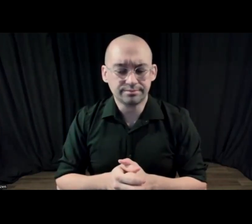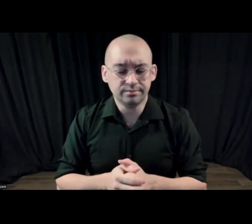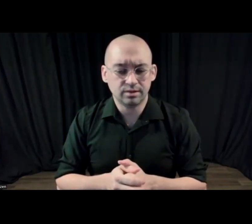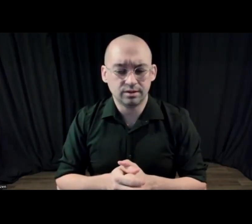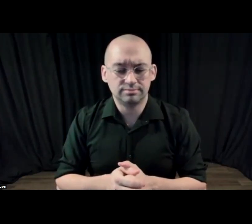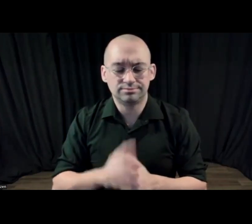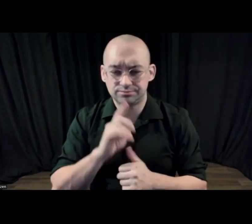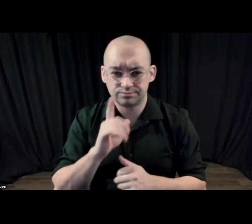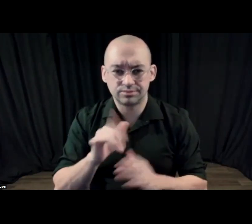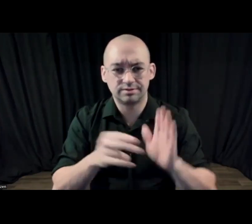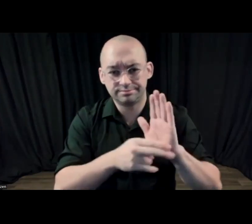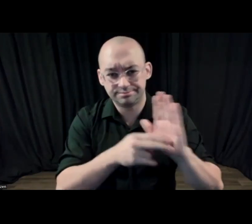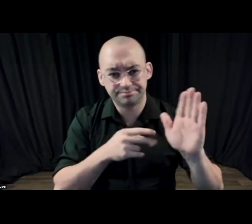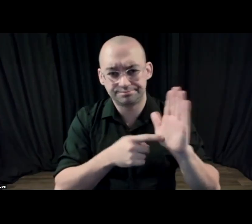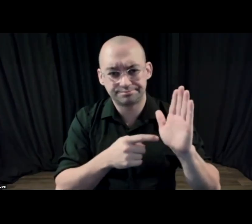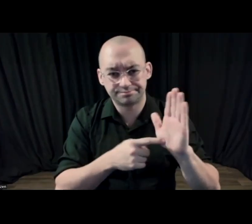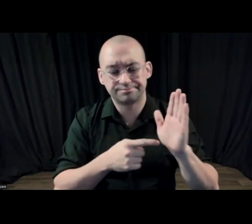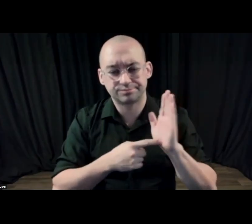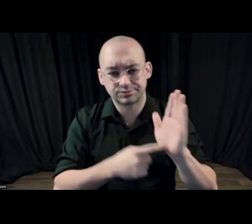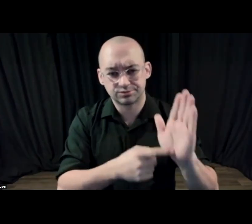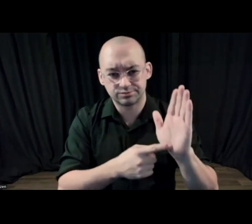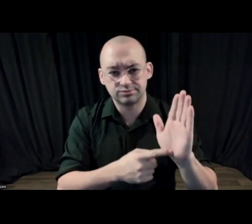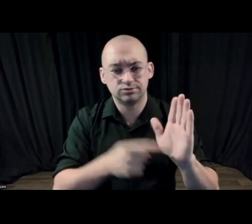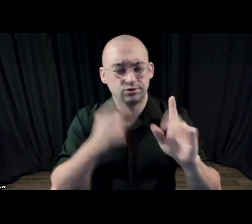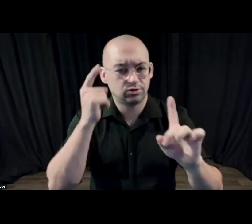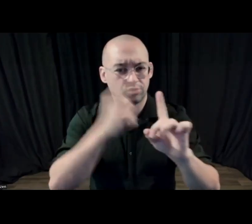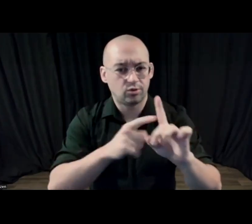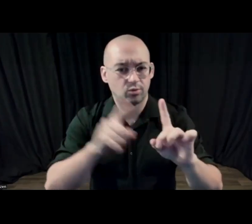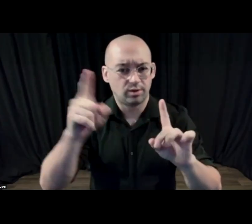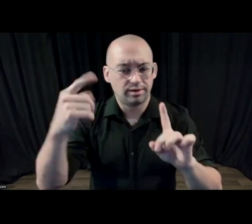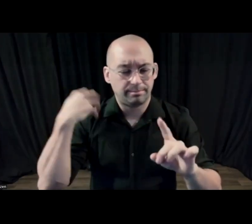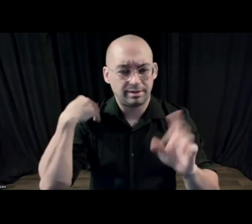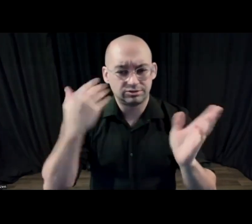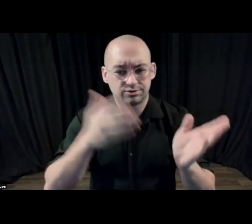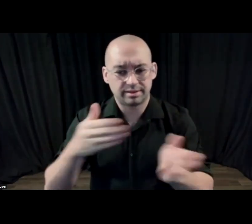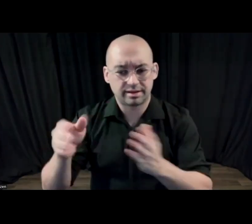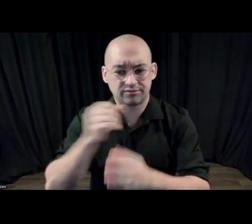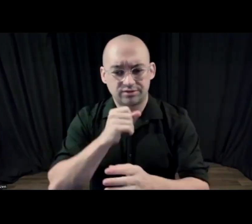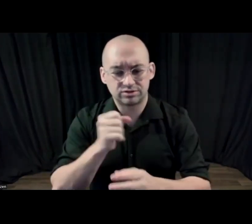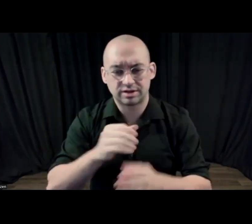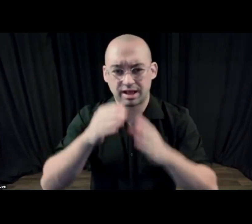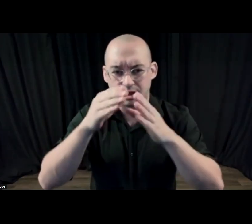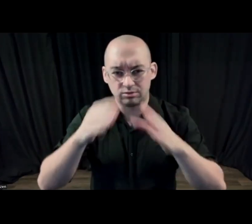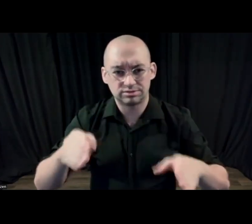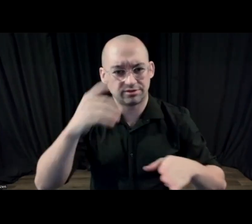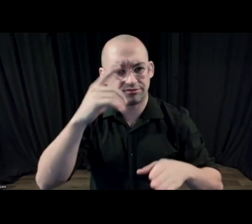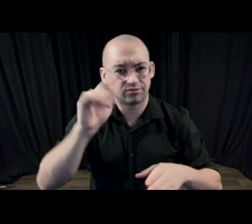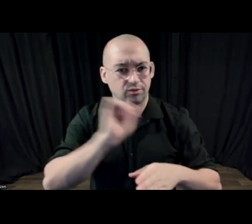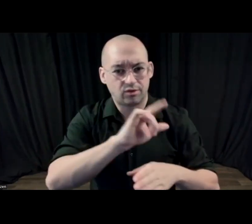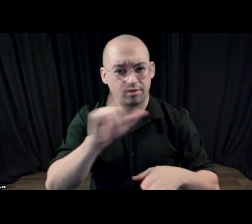illustrates Goal 1 of the Master Plan for Aging is housing for all ages and stages. So thank you